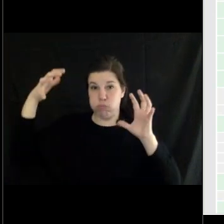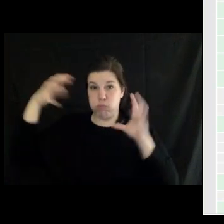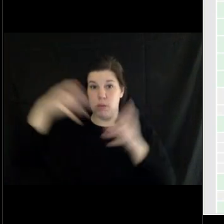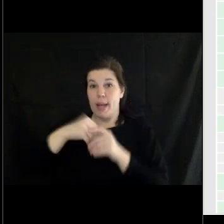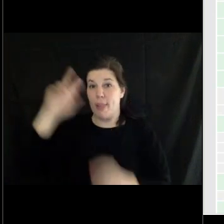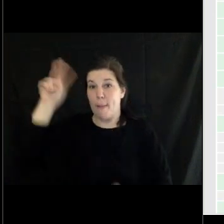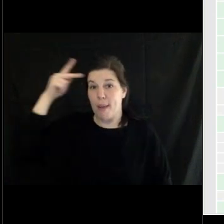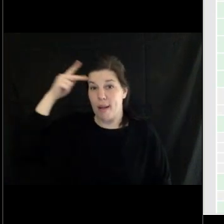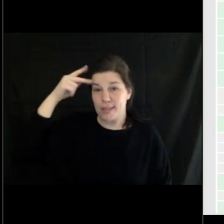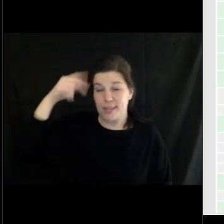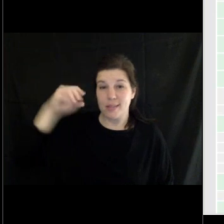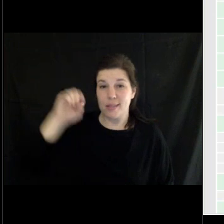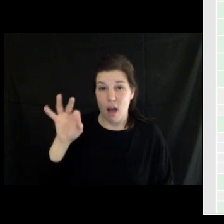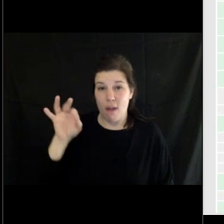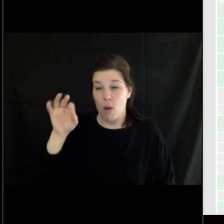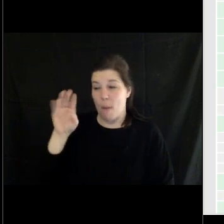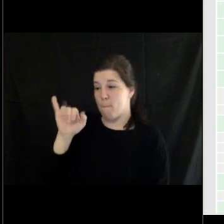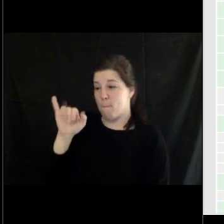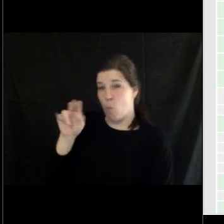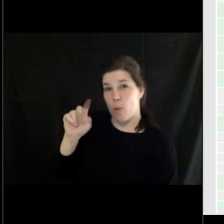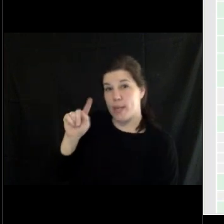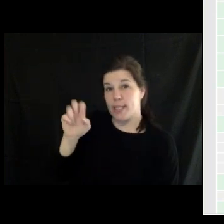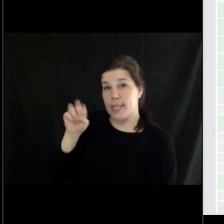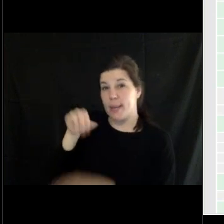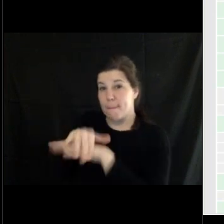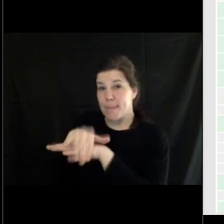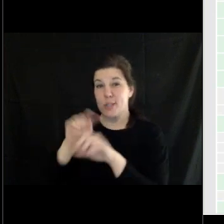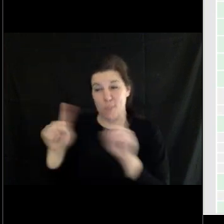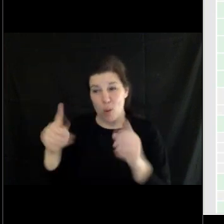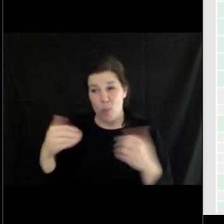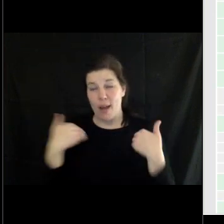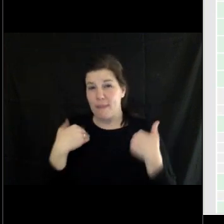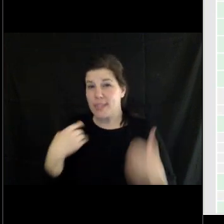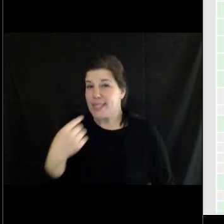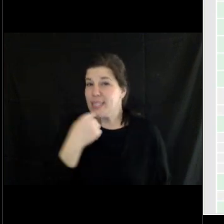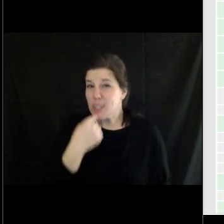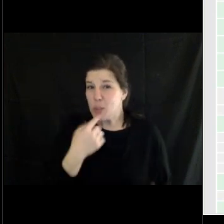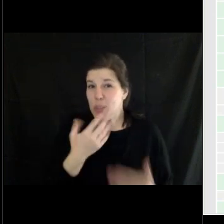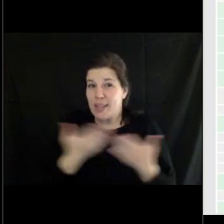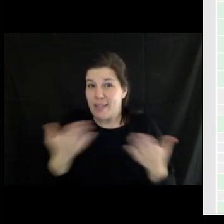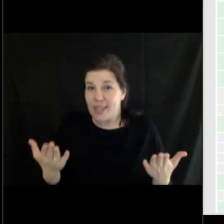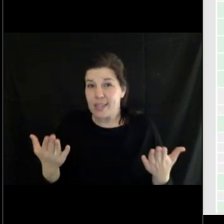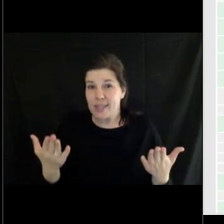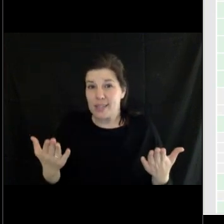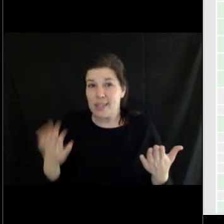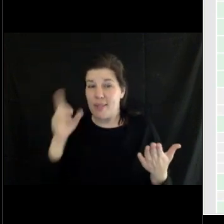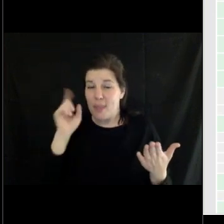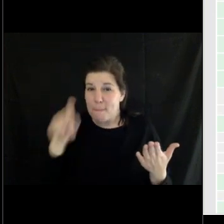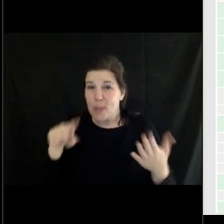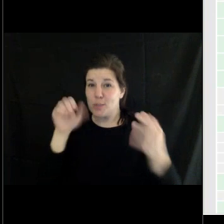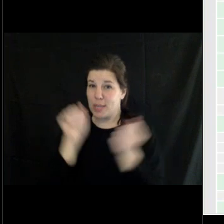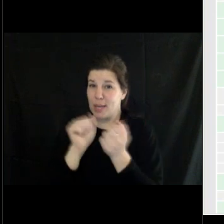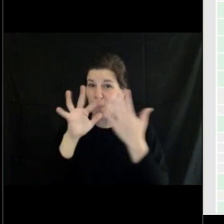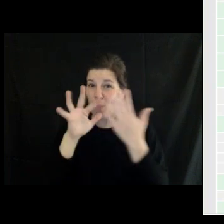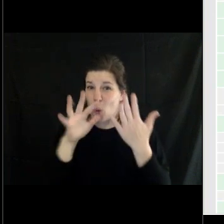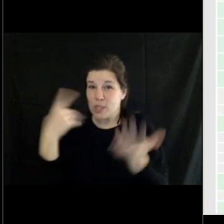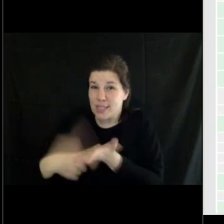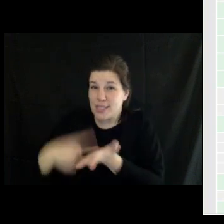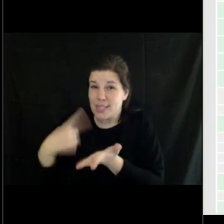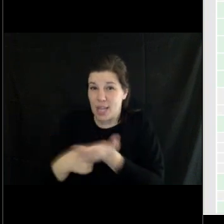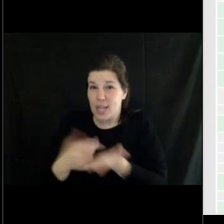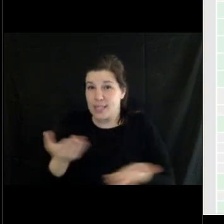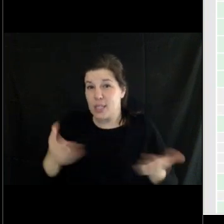Boynton Beach, but there's some serious stuff that needs to be addressed here in